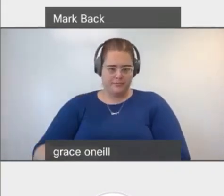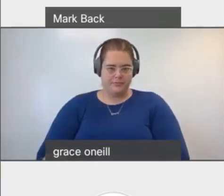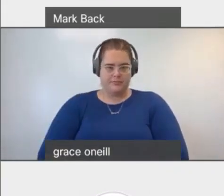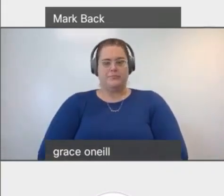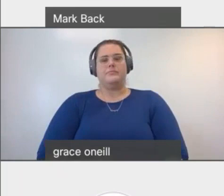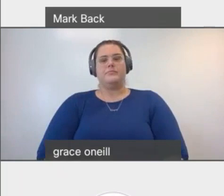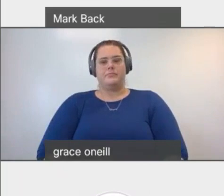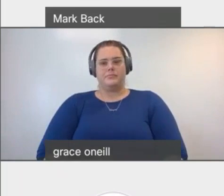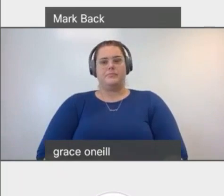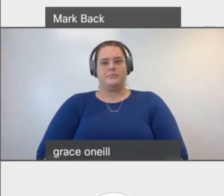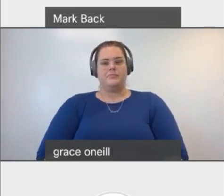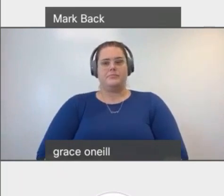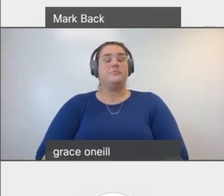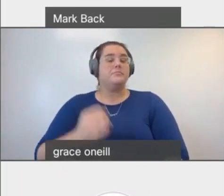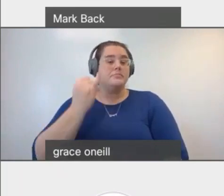And if you